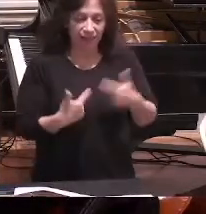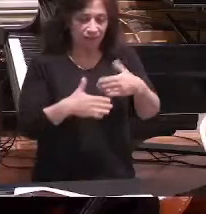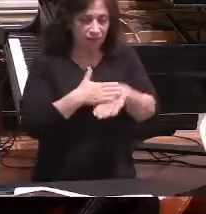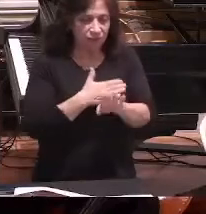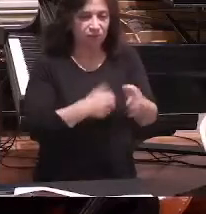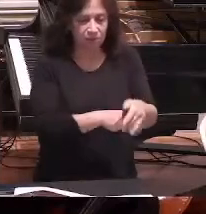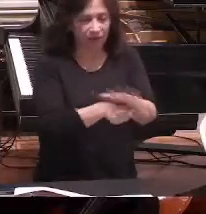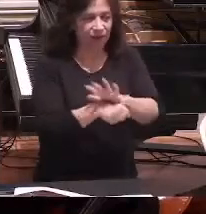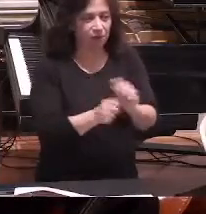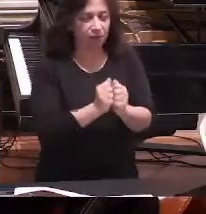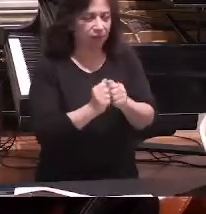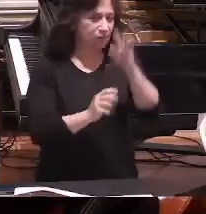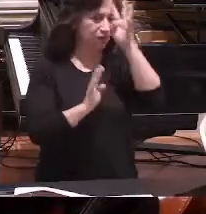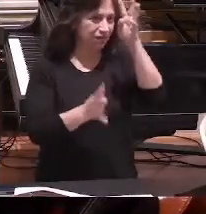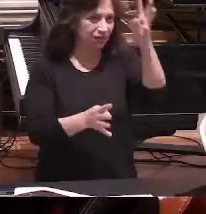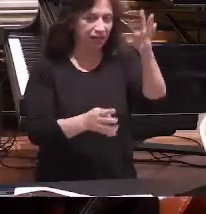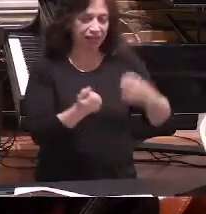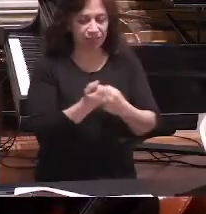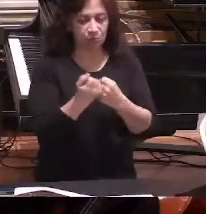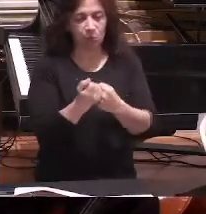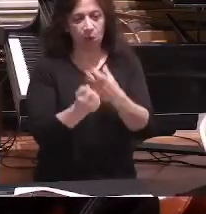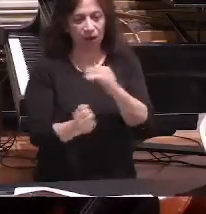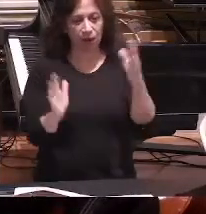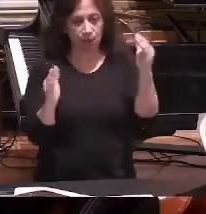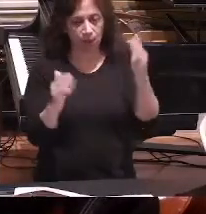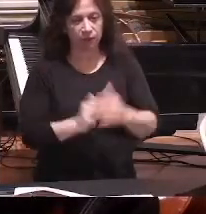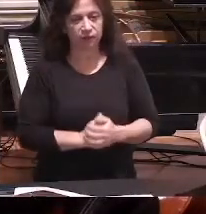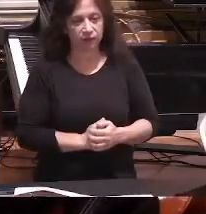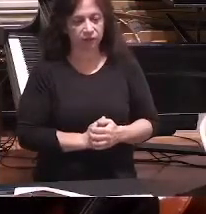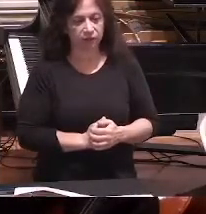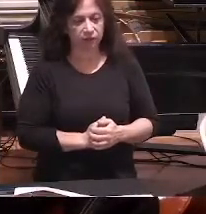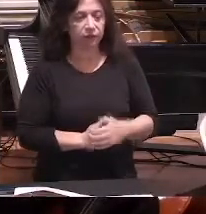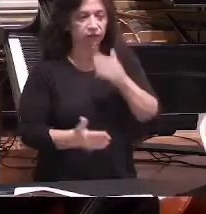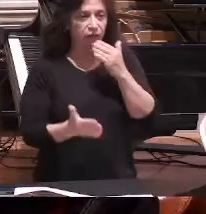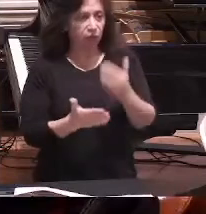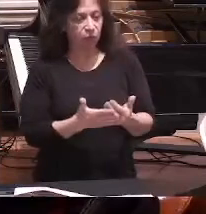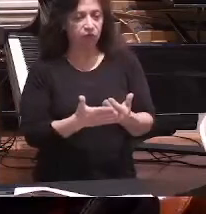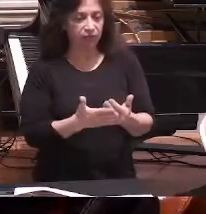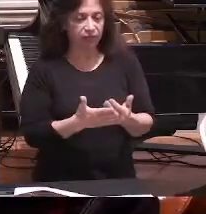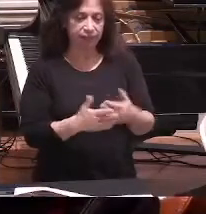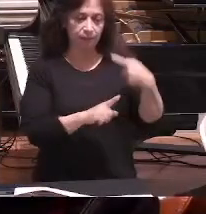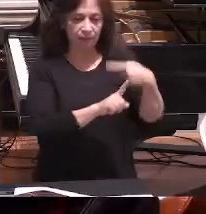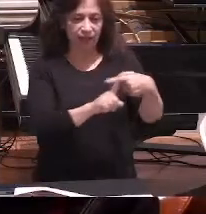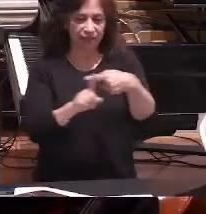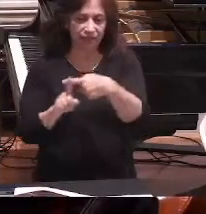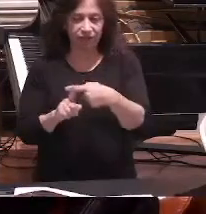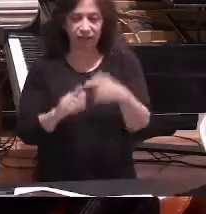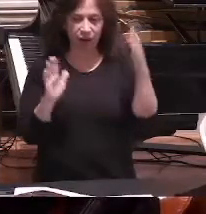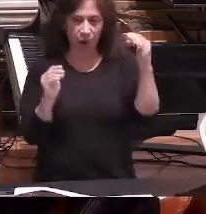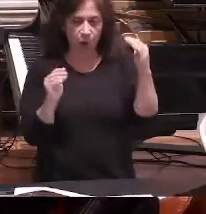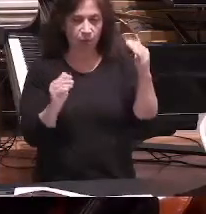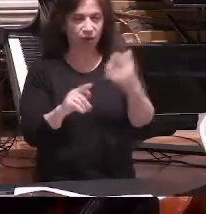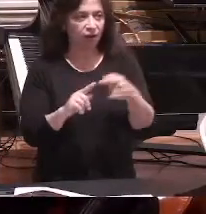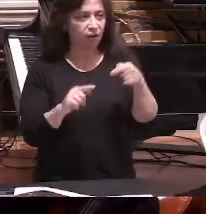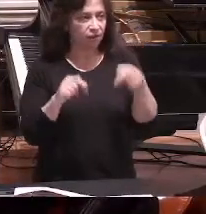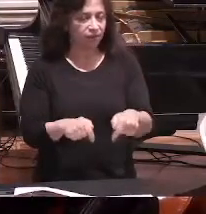pandemic with creativity, support, and hope. The goodness and positivity and hope of